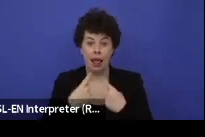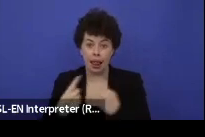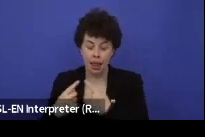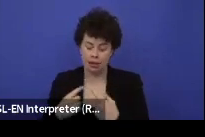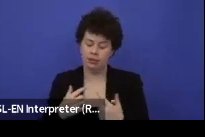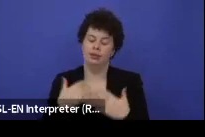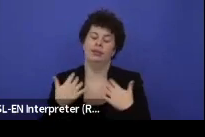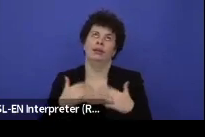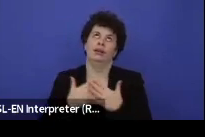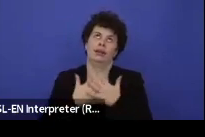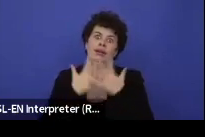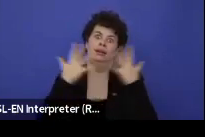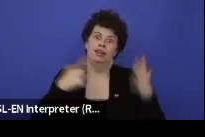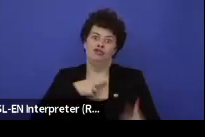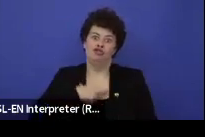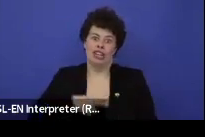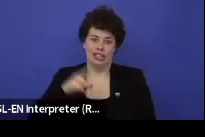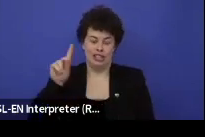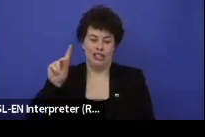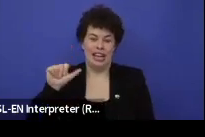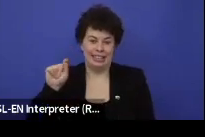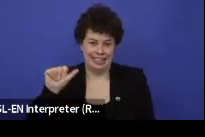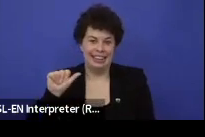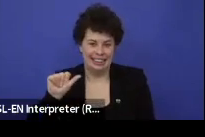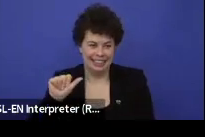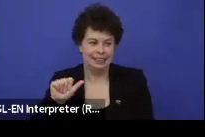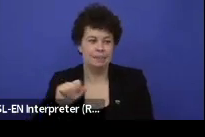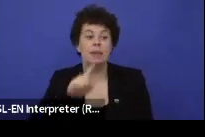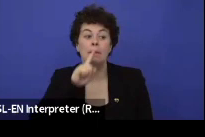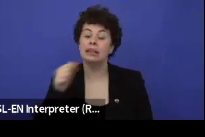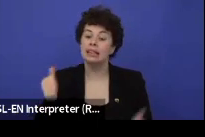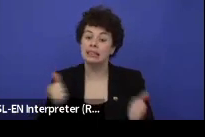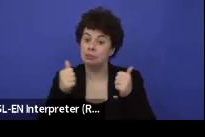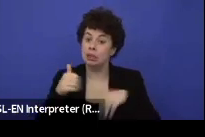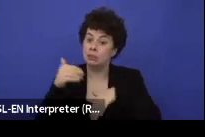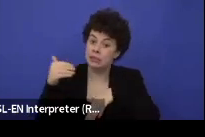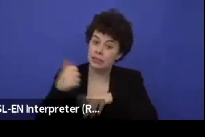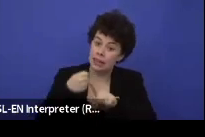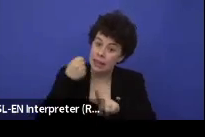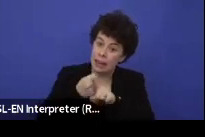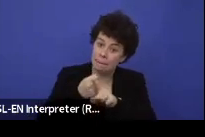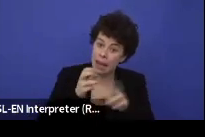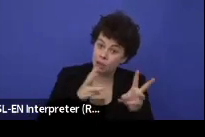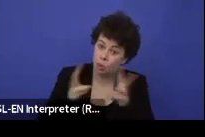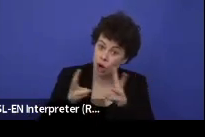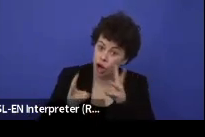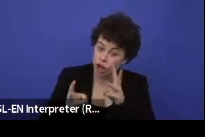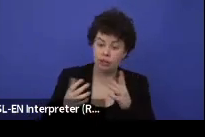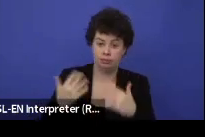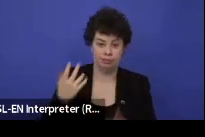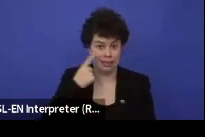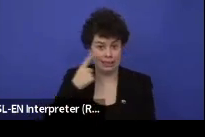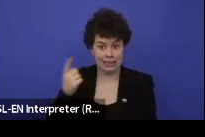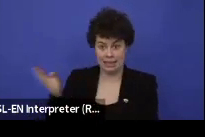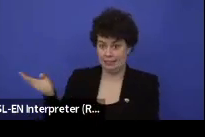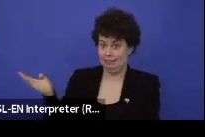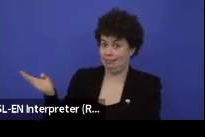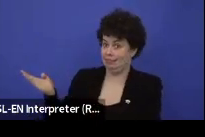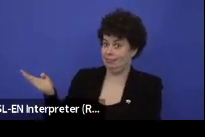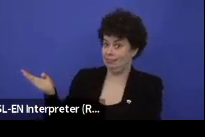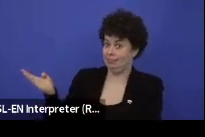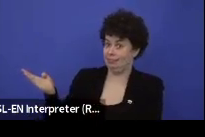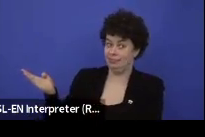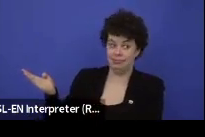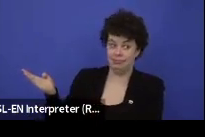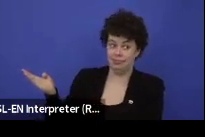But the symptoms that were affecting them at work then, you can see here. Again, I won't read them out, but the eagle-eyed amongst you will see